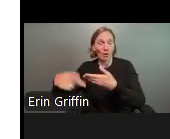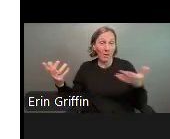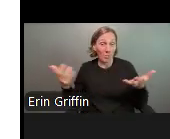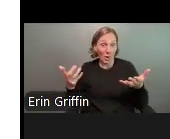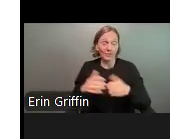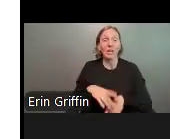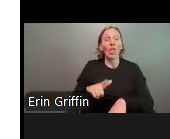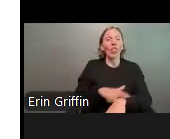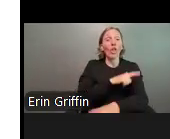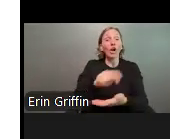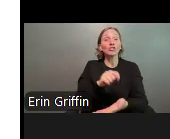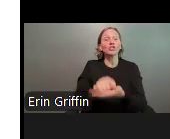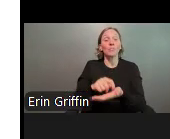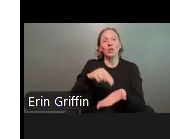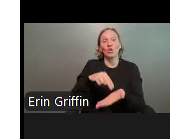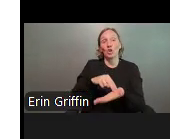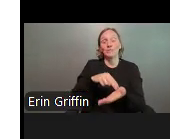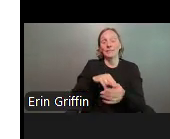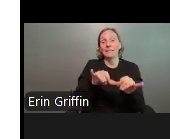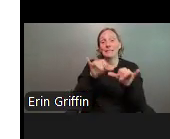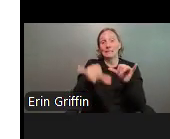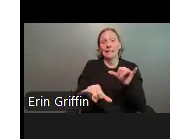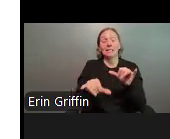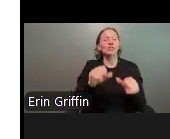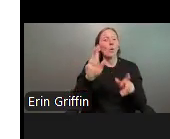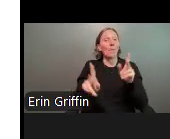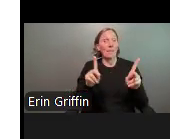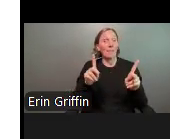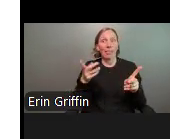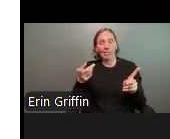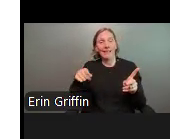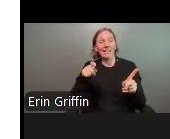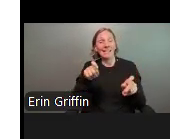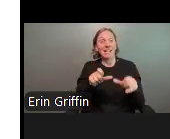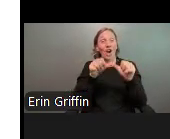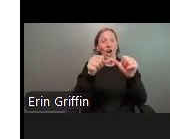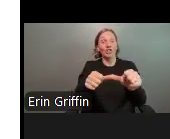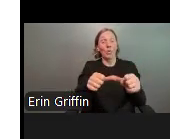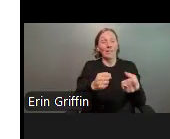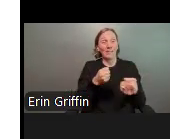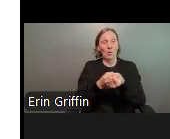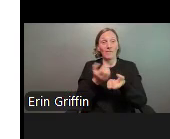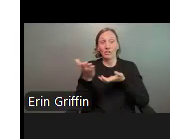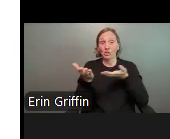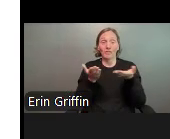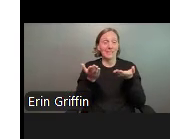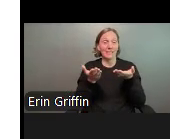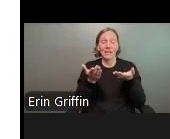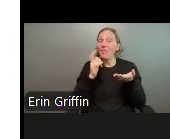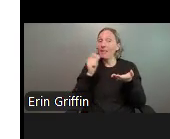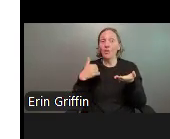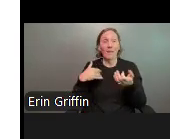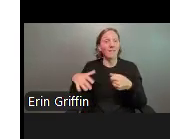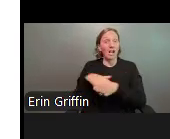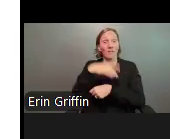nursing facility piece. So clients that need ongoing supportive services are not covered in